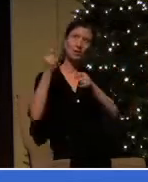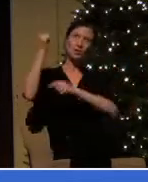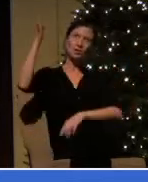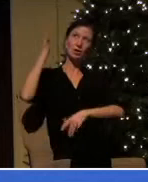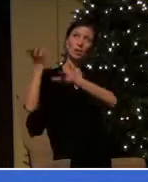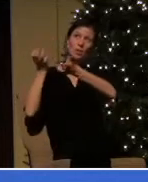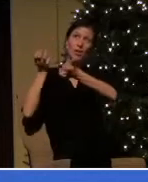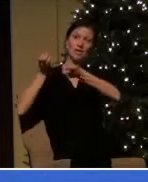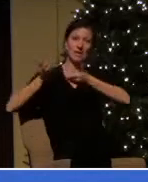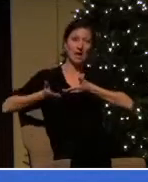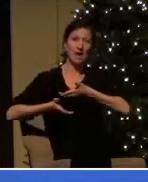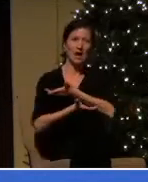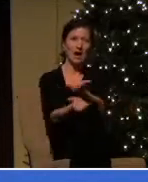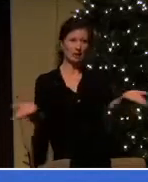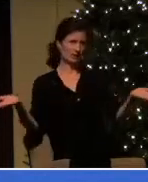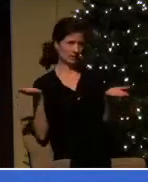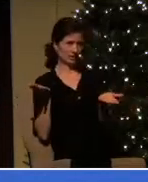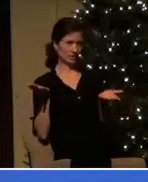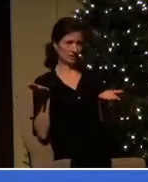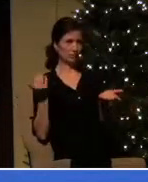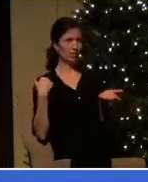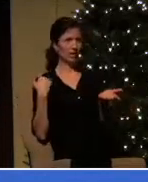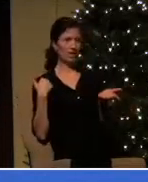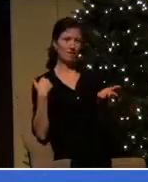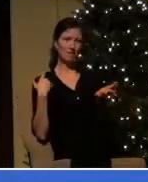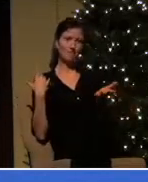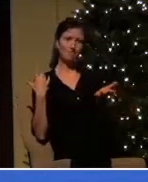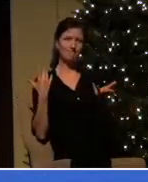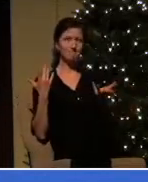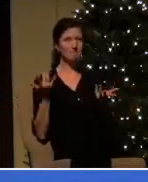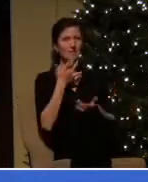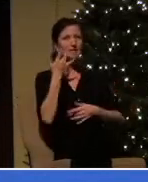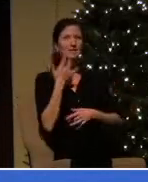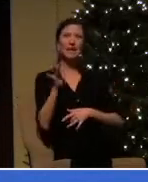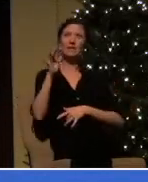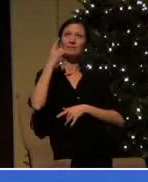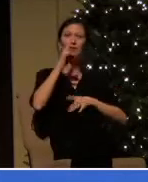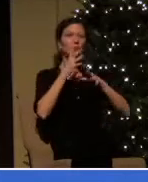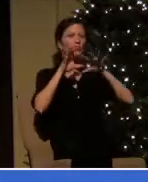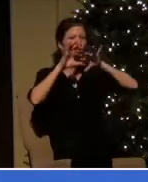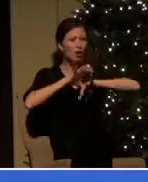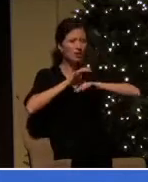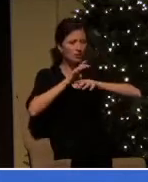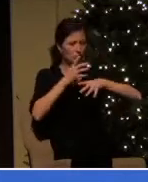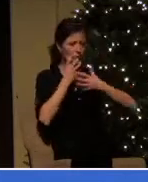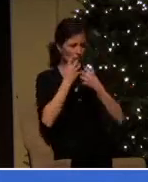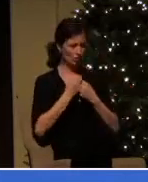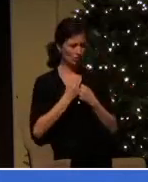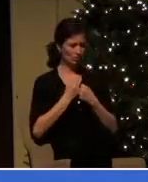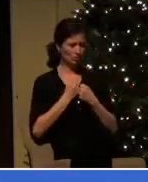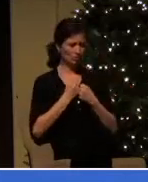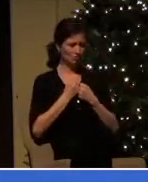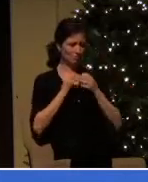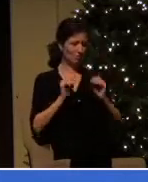to have the privilege of discovering the treasures of darkness, riches